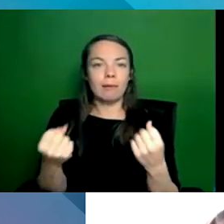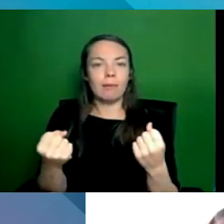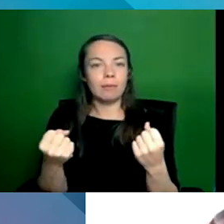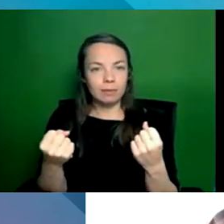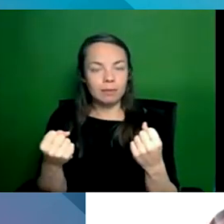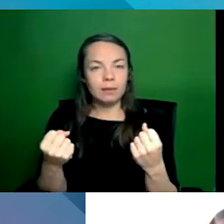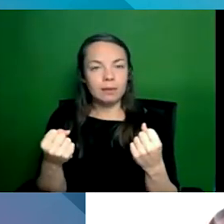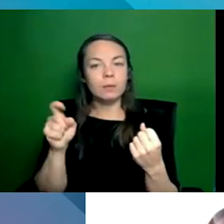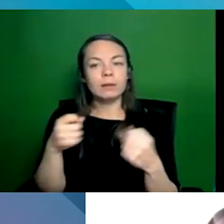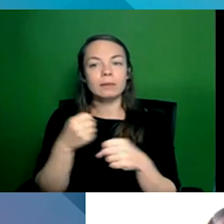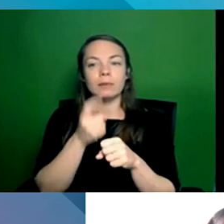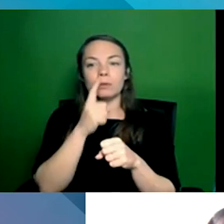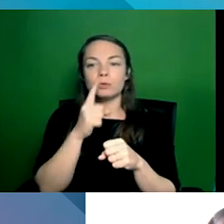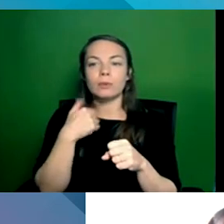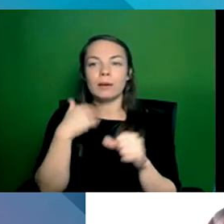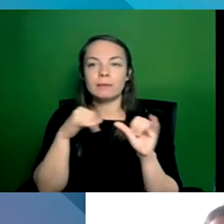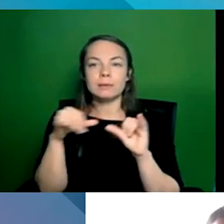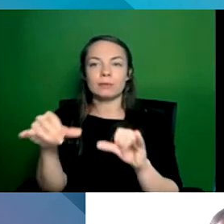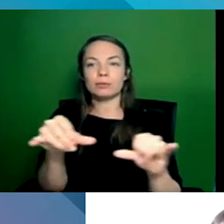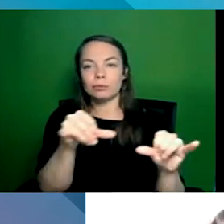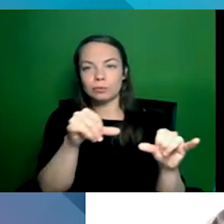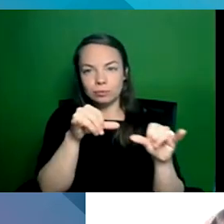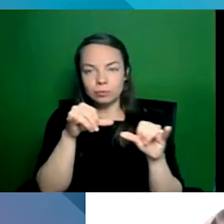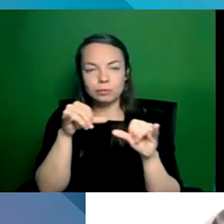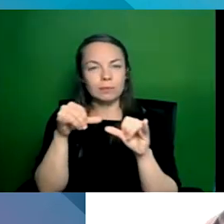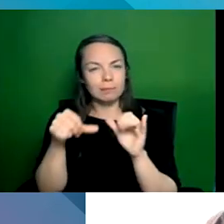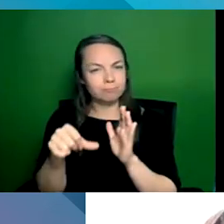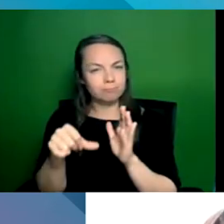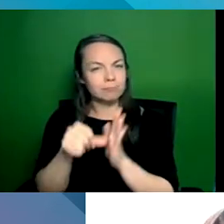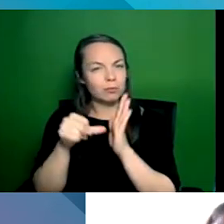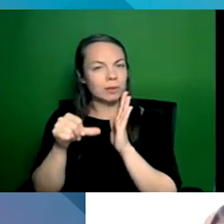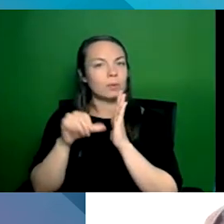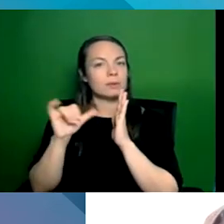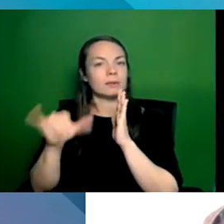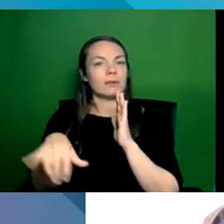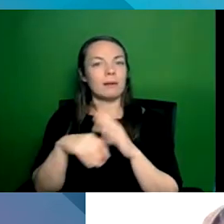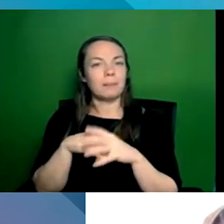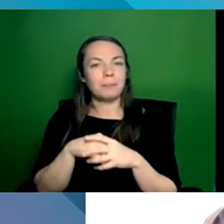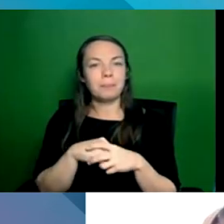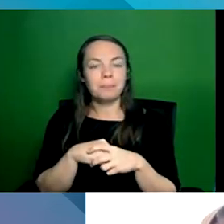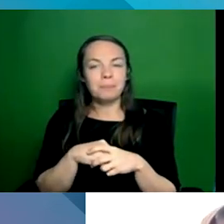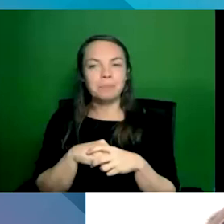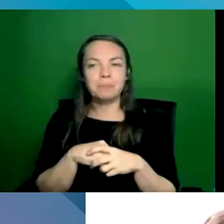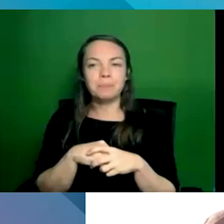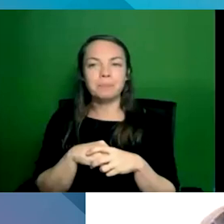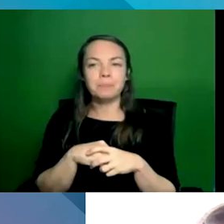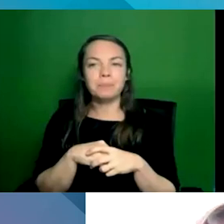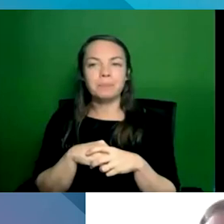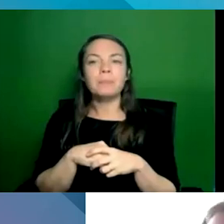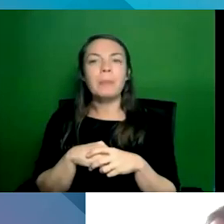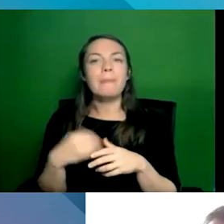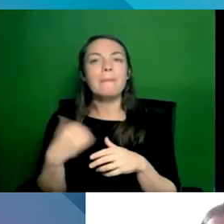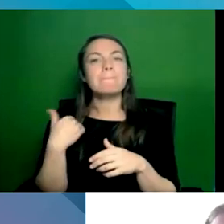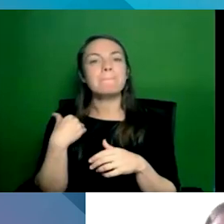have standards that are reinforcing it. I facilitated an online class for a university.